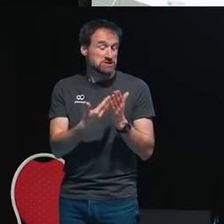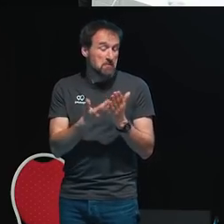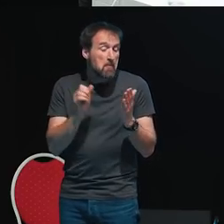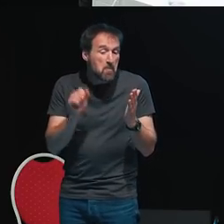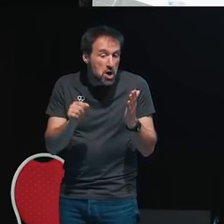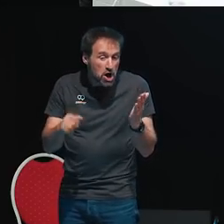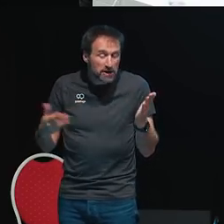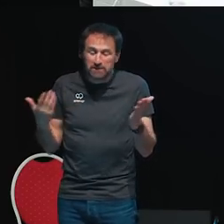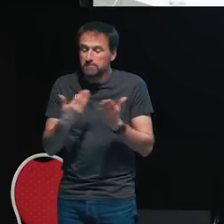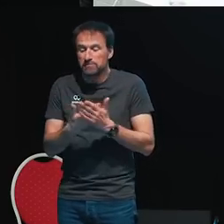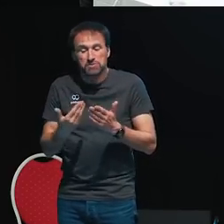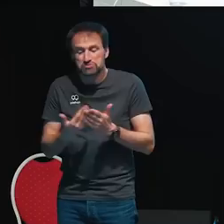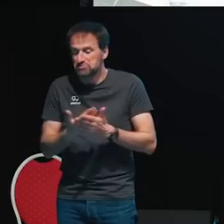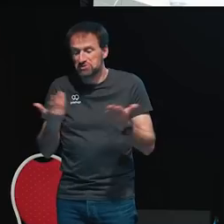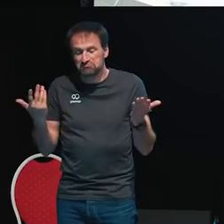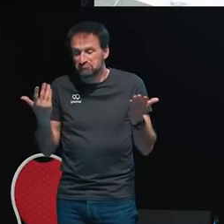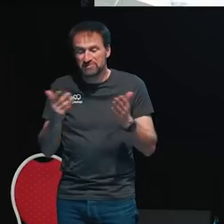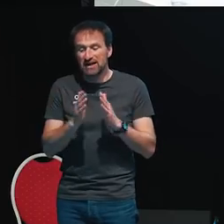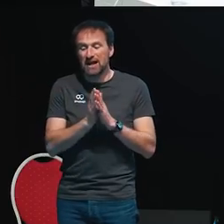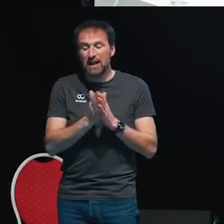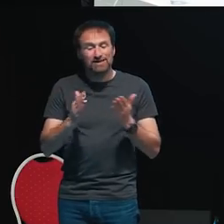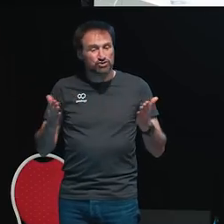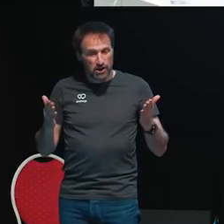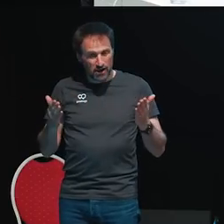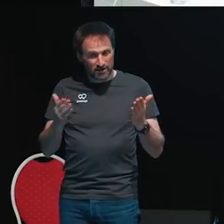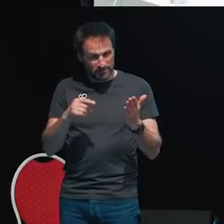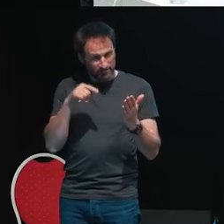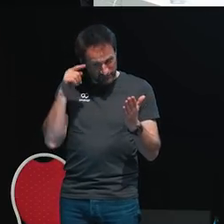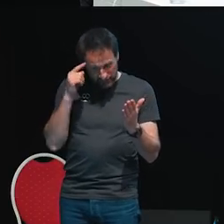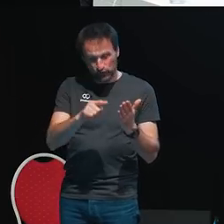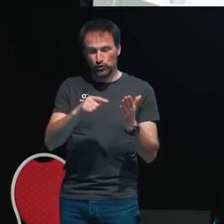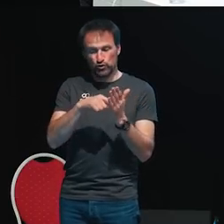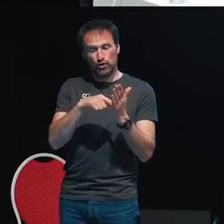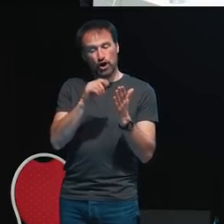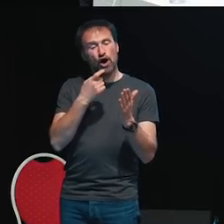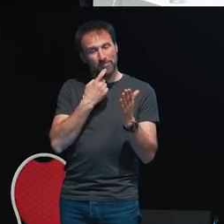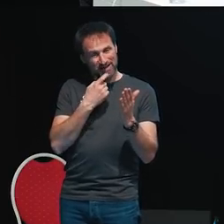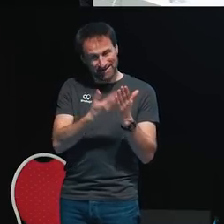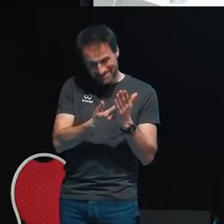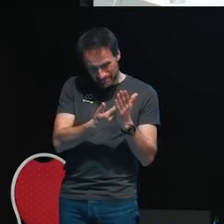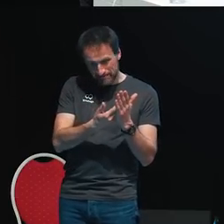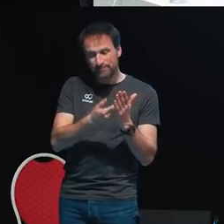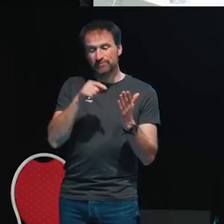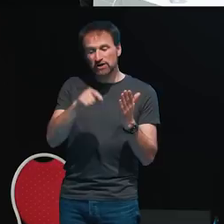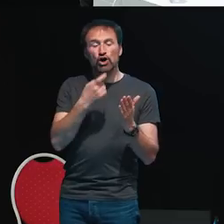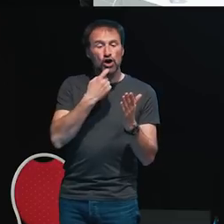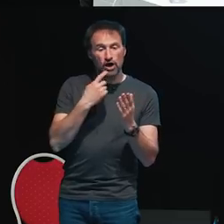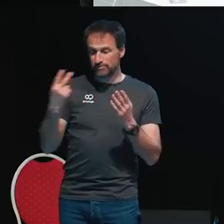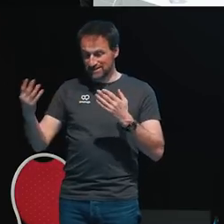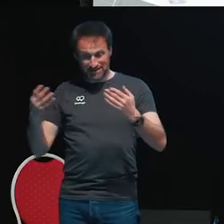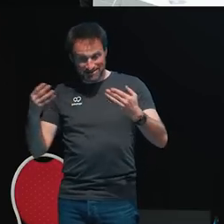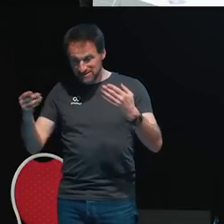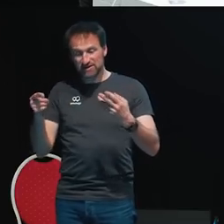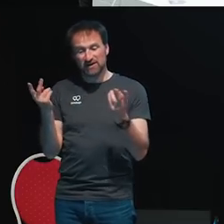for example, a new kind of literal for objects. And here you're creating two objects that are compared by value. And these have the